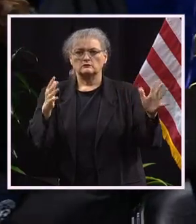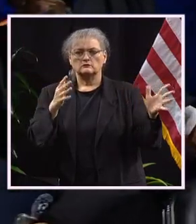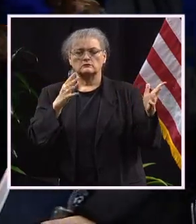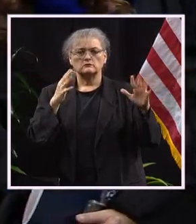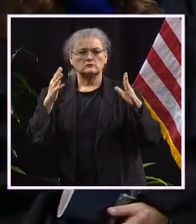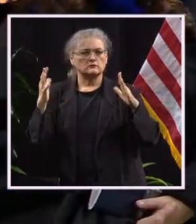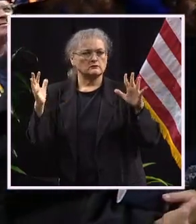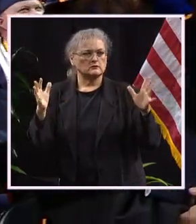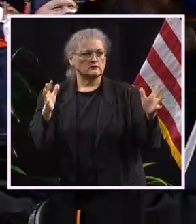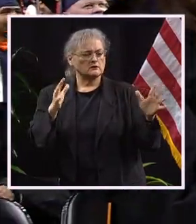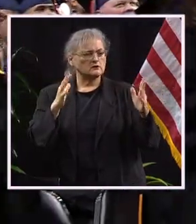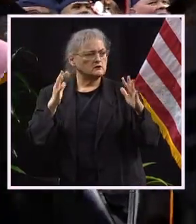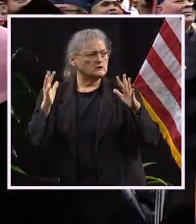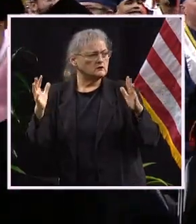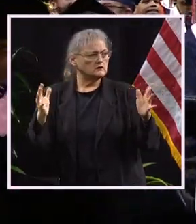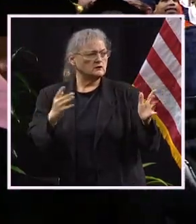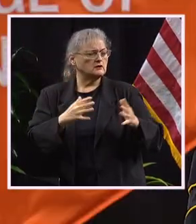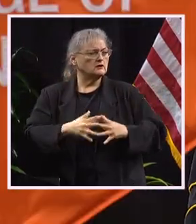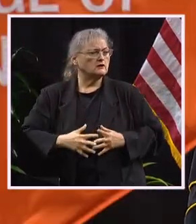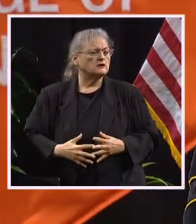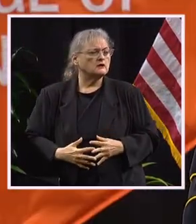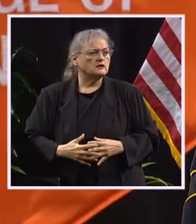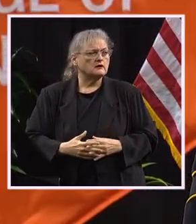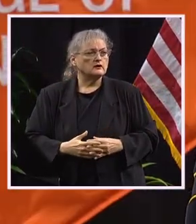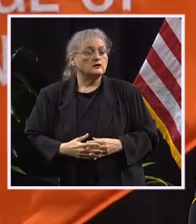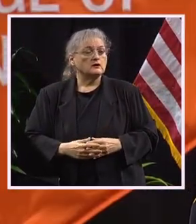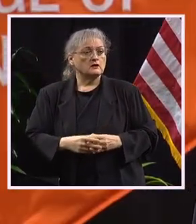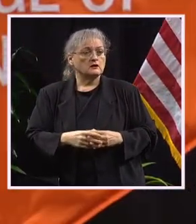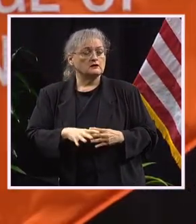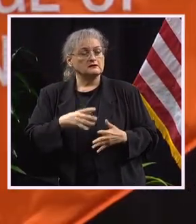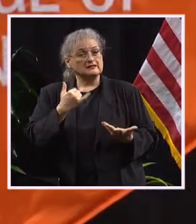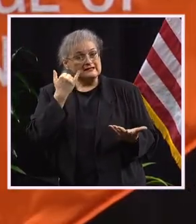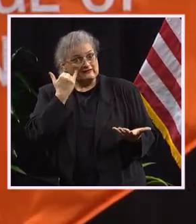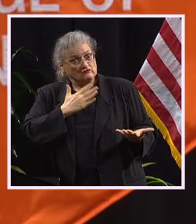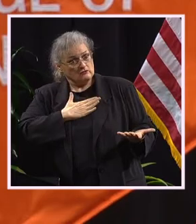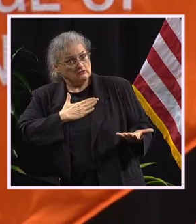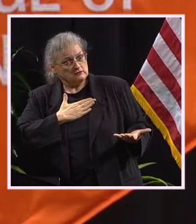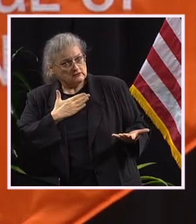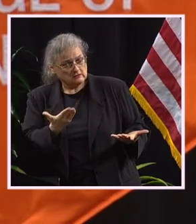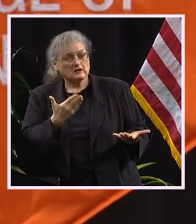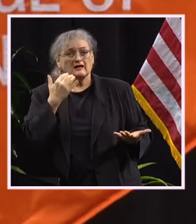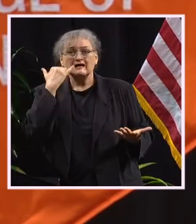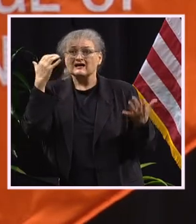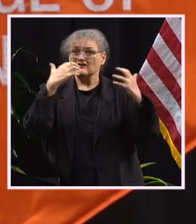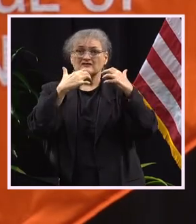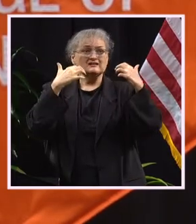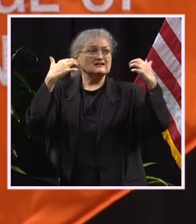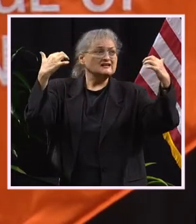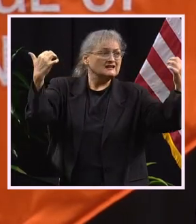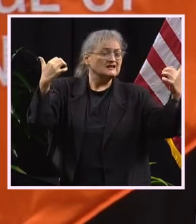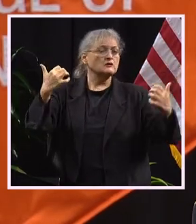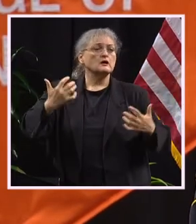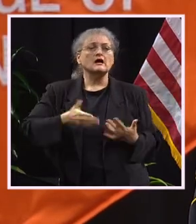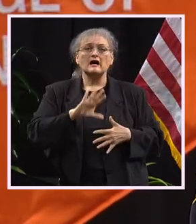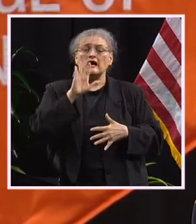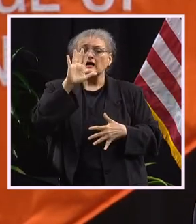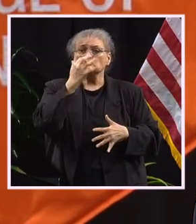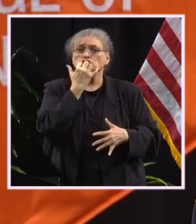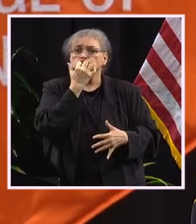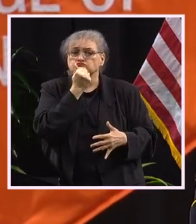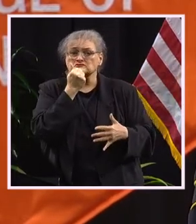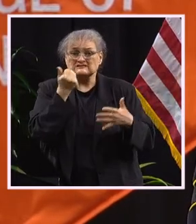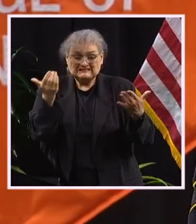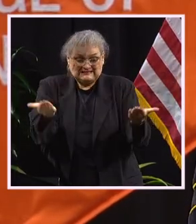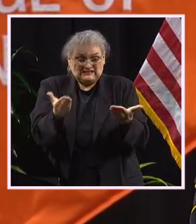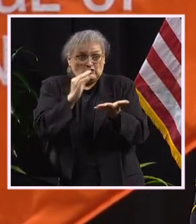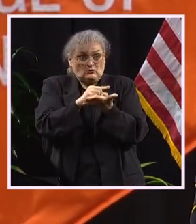Now we're gonna do some more fun ones. So if you're willing, if you're in our audience and a loved one, if you're a graduate, if you're a faculty member